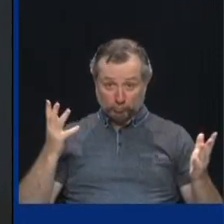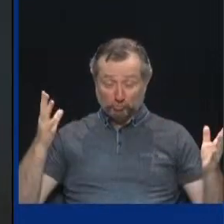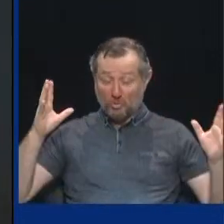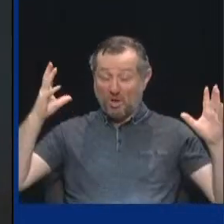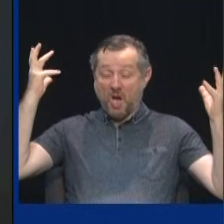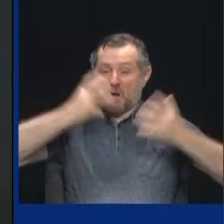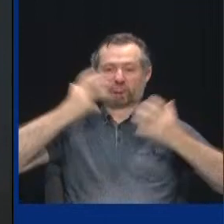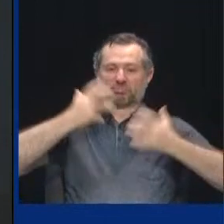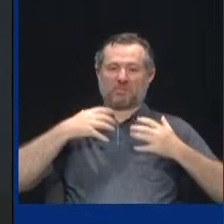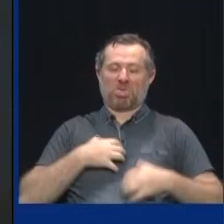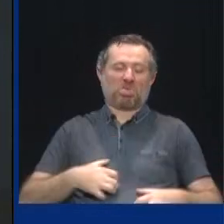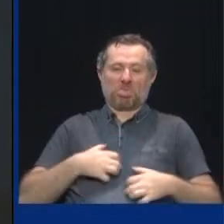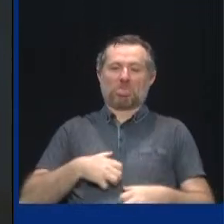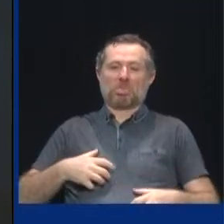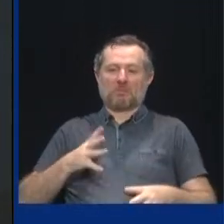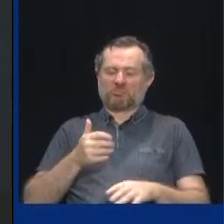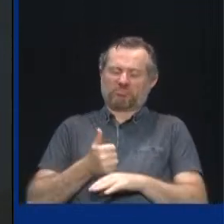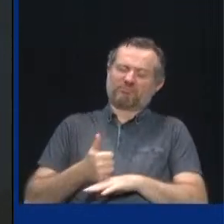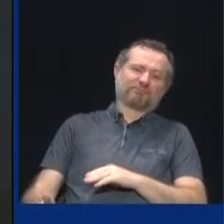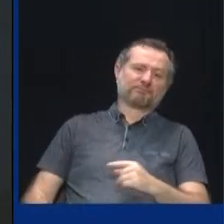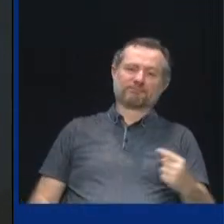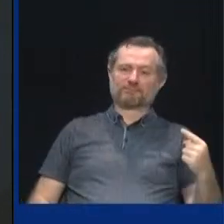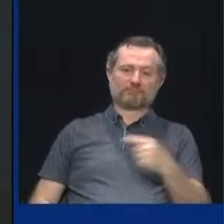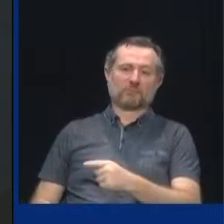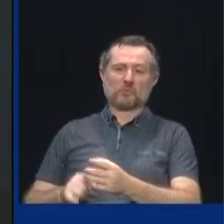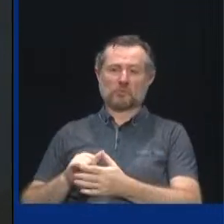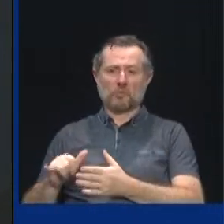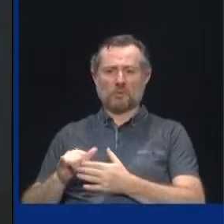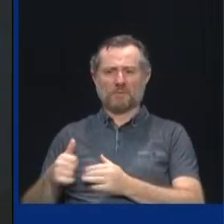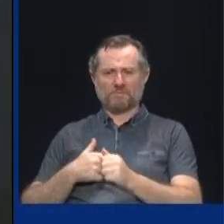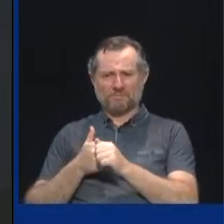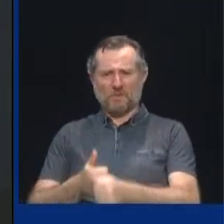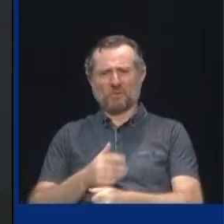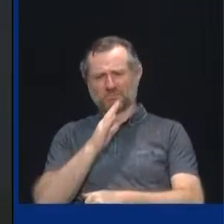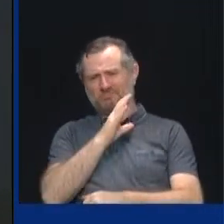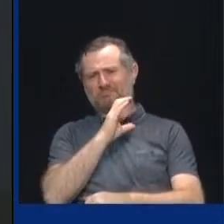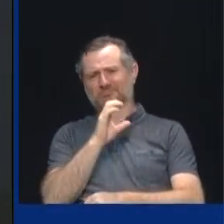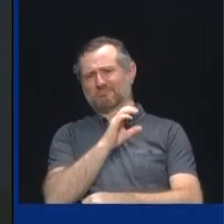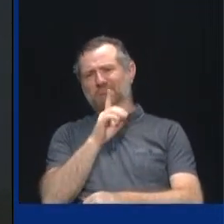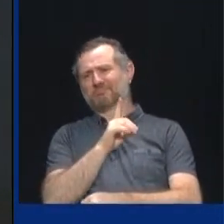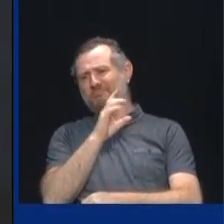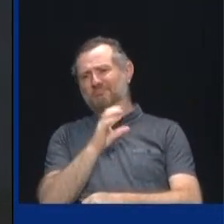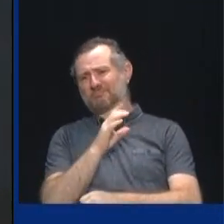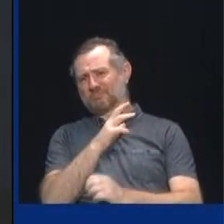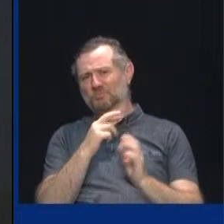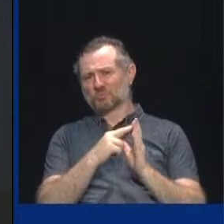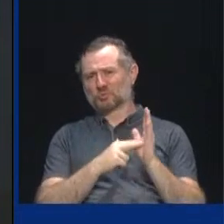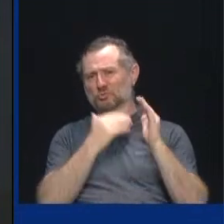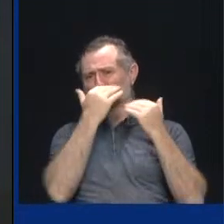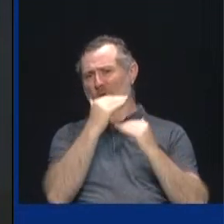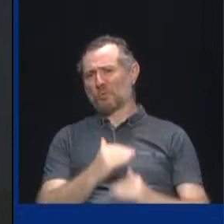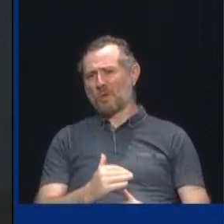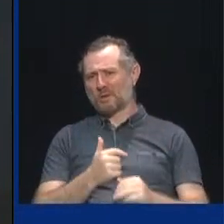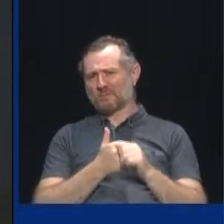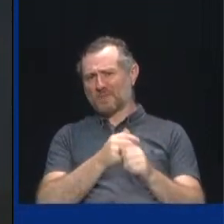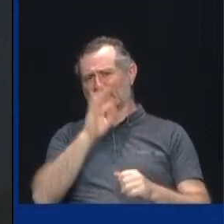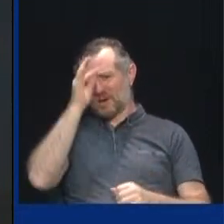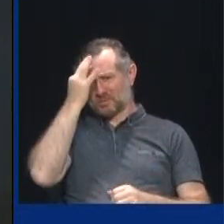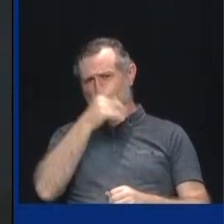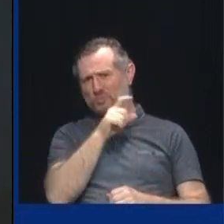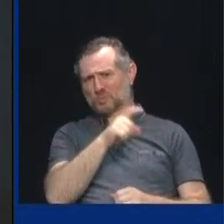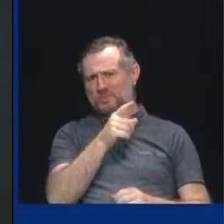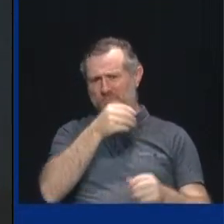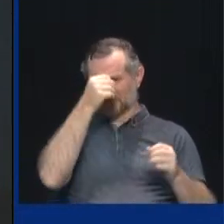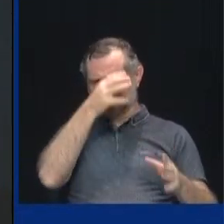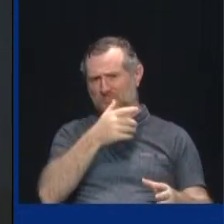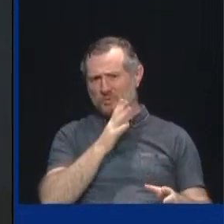York followed the CDC guidance. CDC is a federal agency that's supposed to know what they're talking about